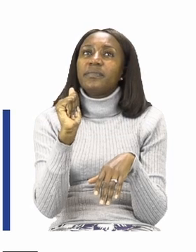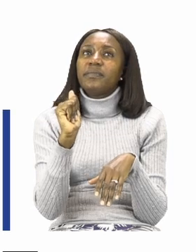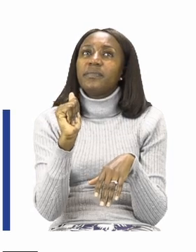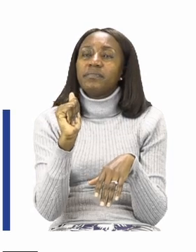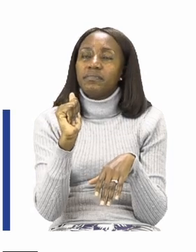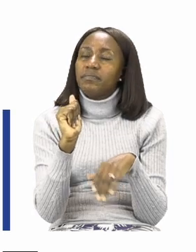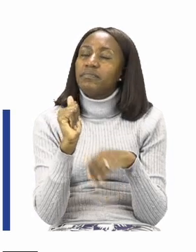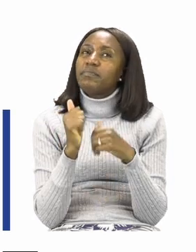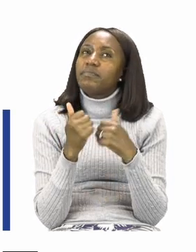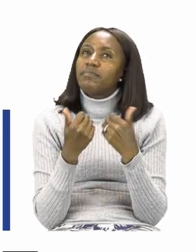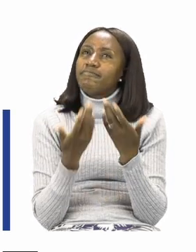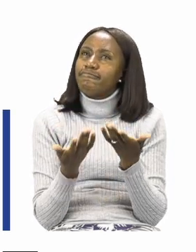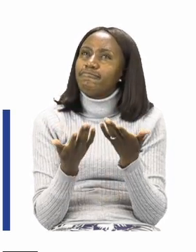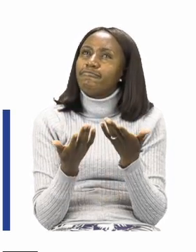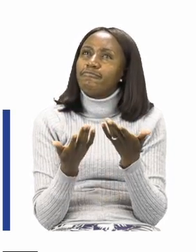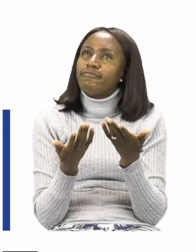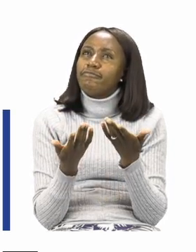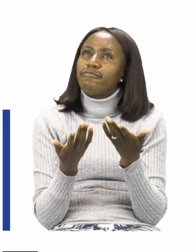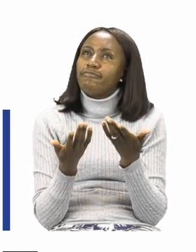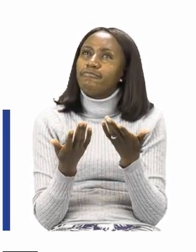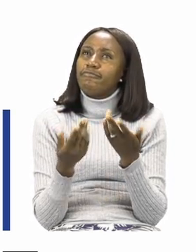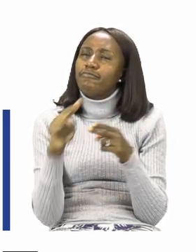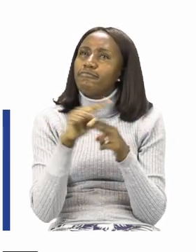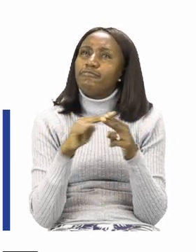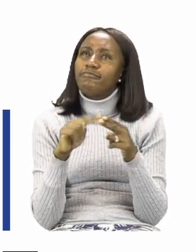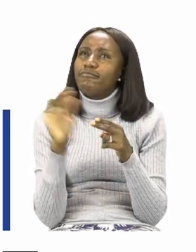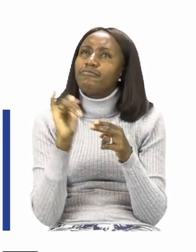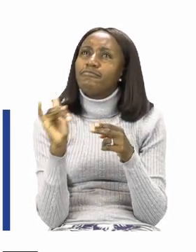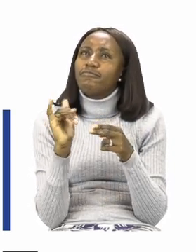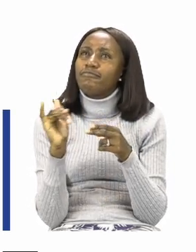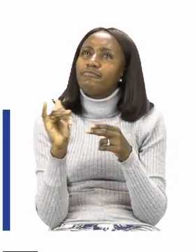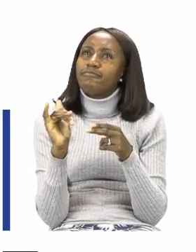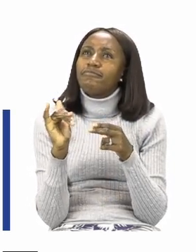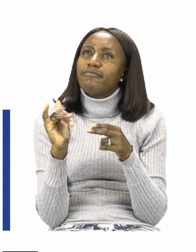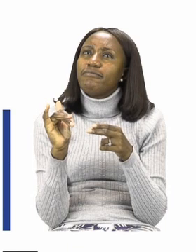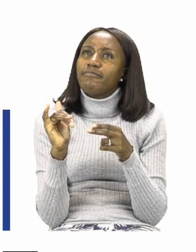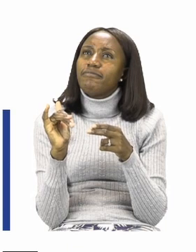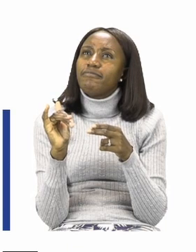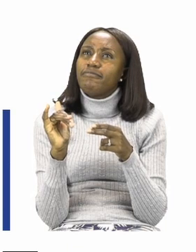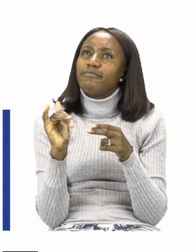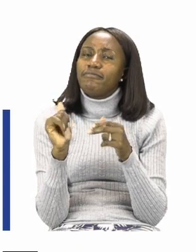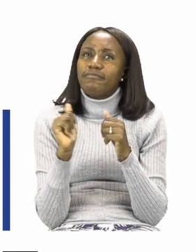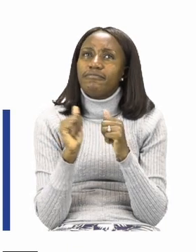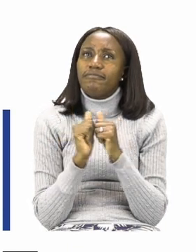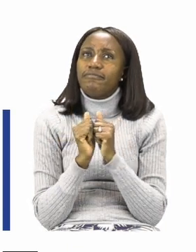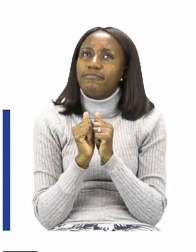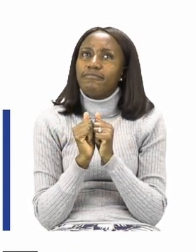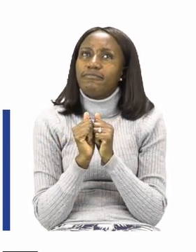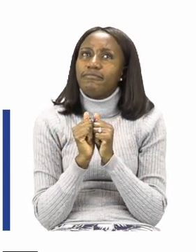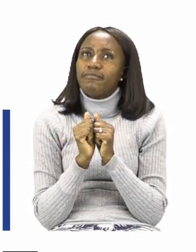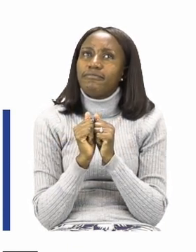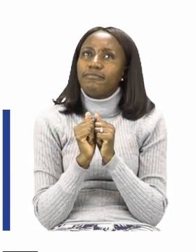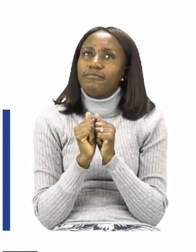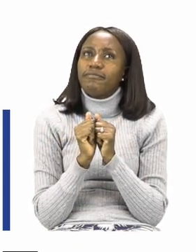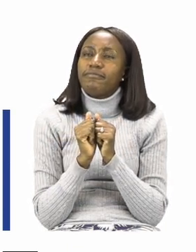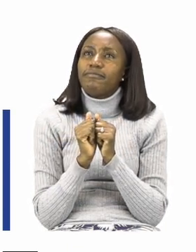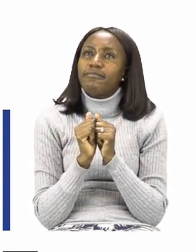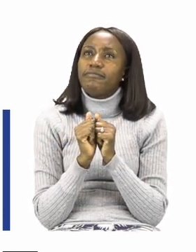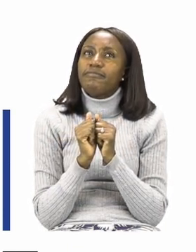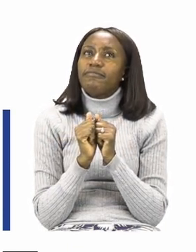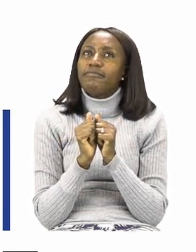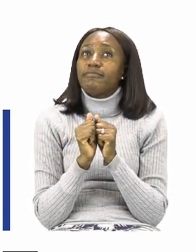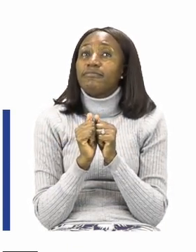vowel. And which article are we going to use before a vowel? If